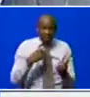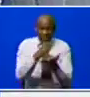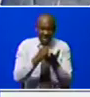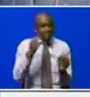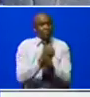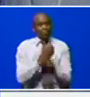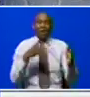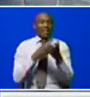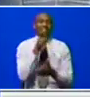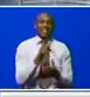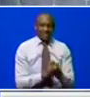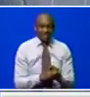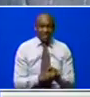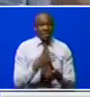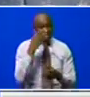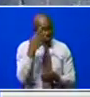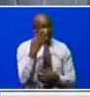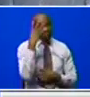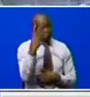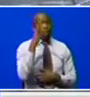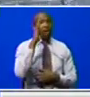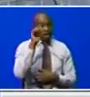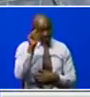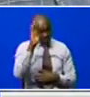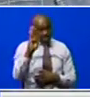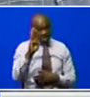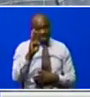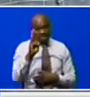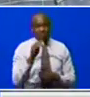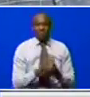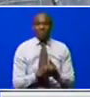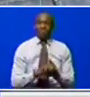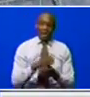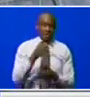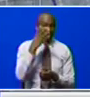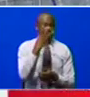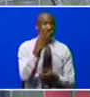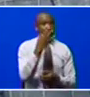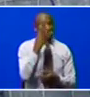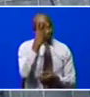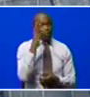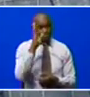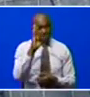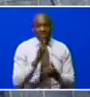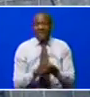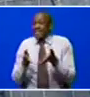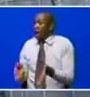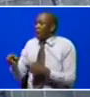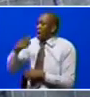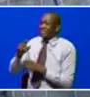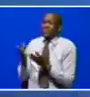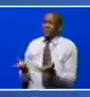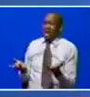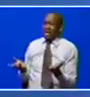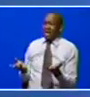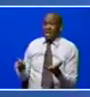the 34A and then 34B. So where does this leave us now? Because, like you said, it seems